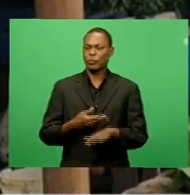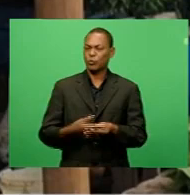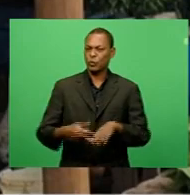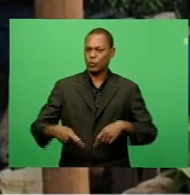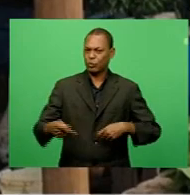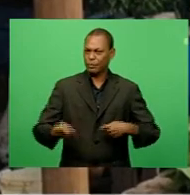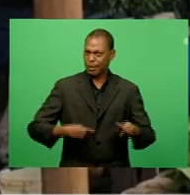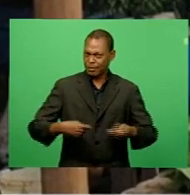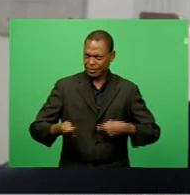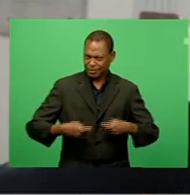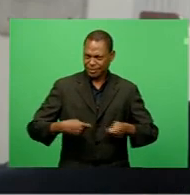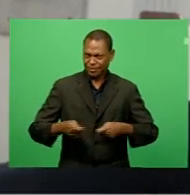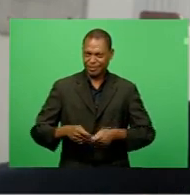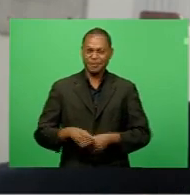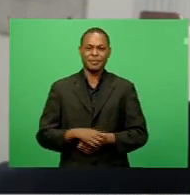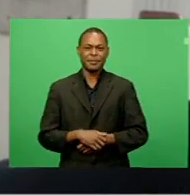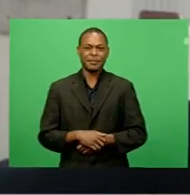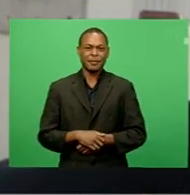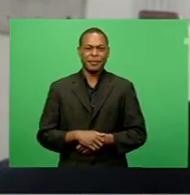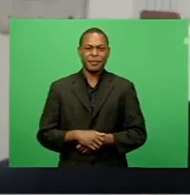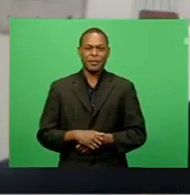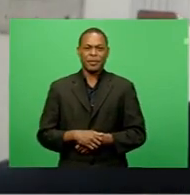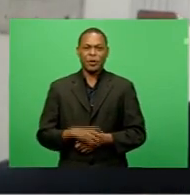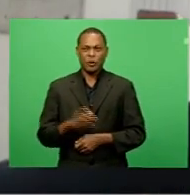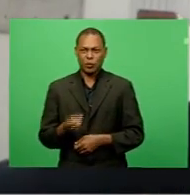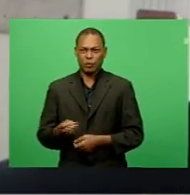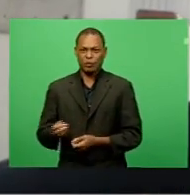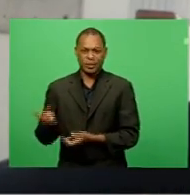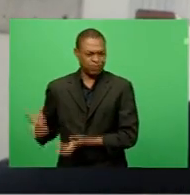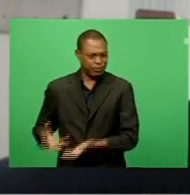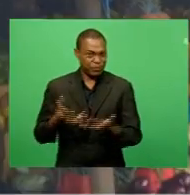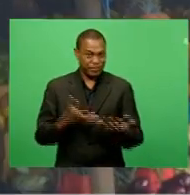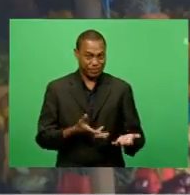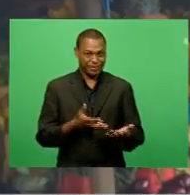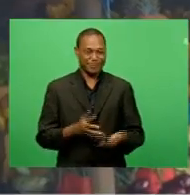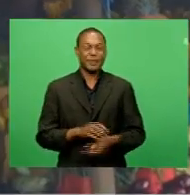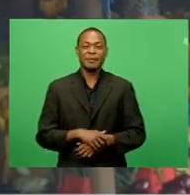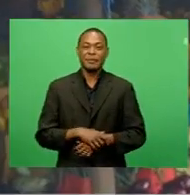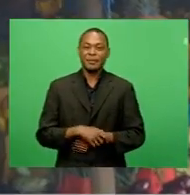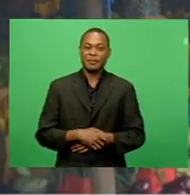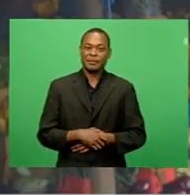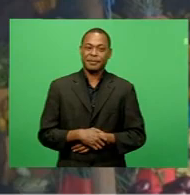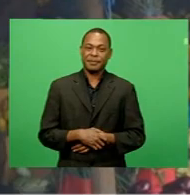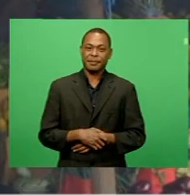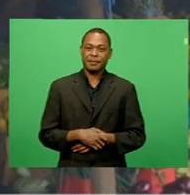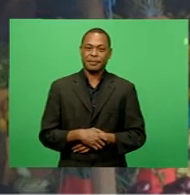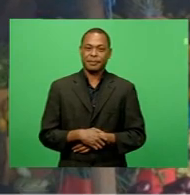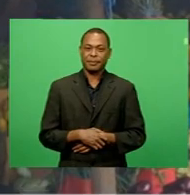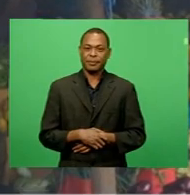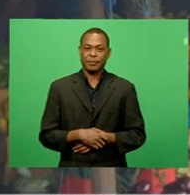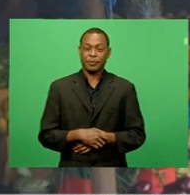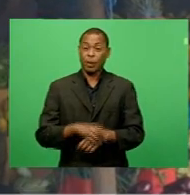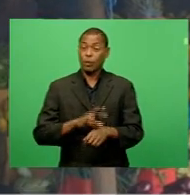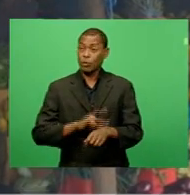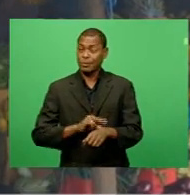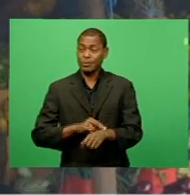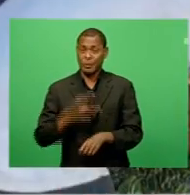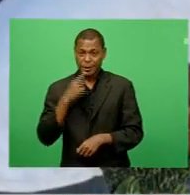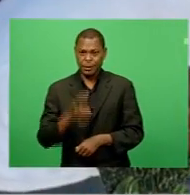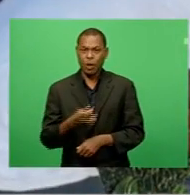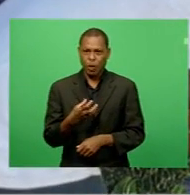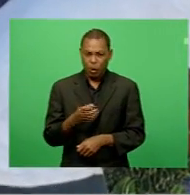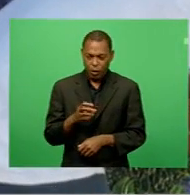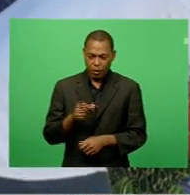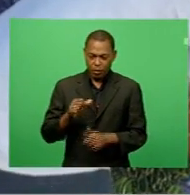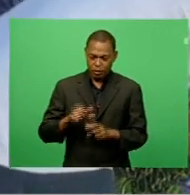we are getting the supply, sourcing the supply from the rural and maritime farmers. Dr. Mahendra Reddy says they also monitor the pricing of